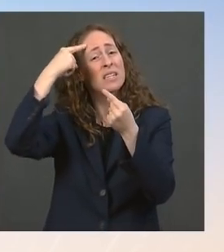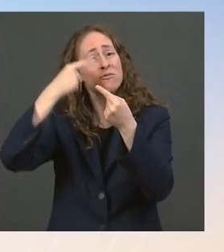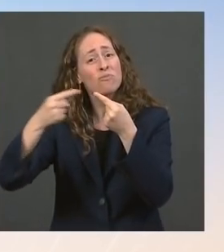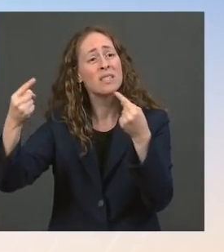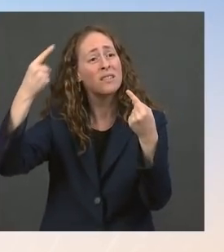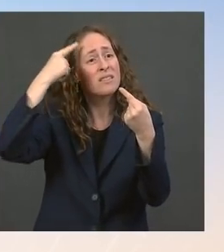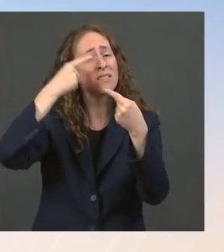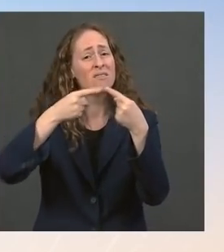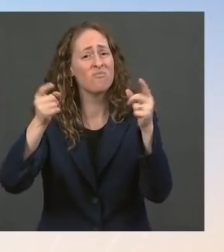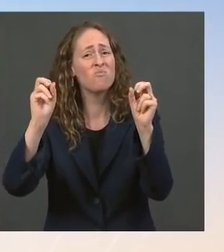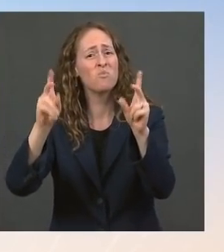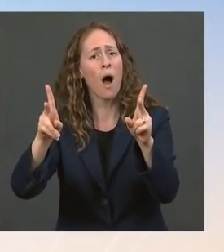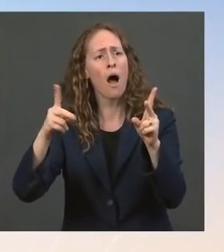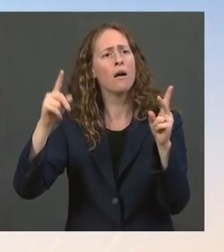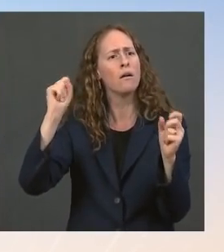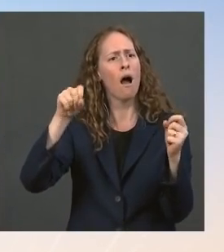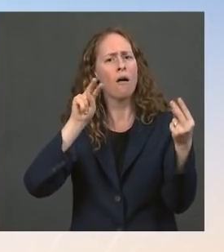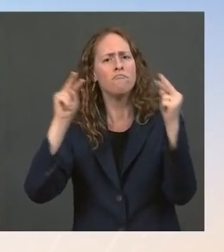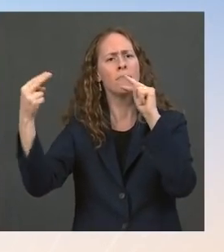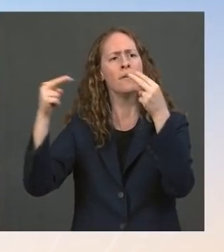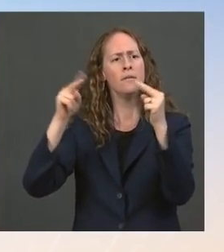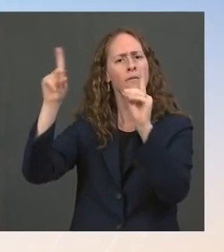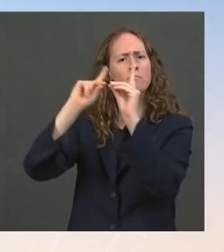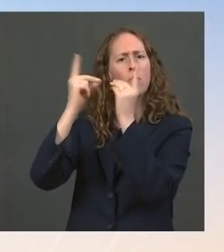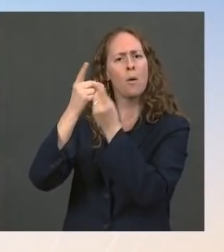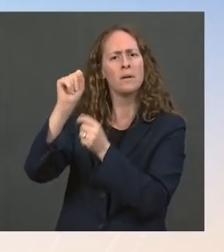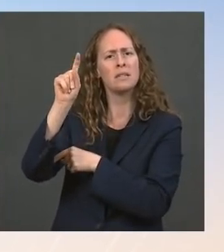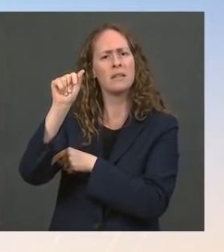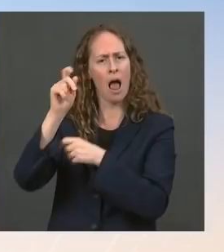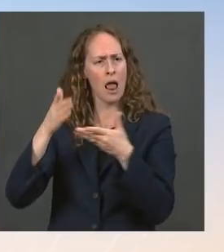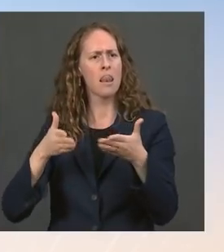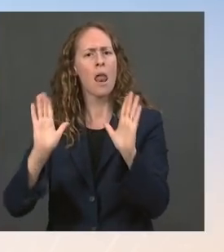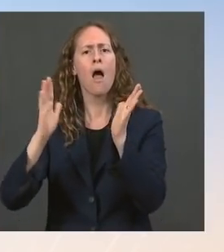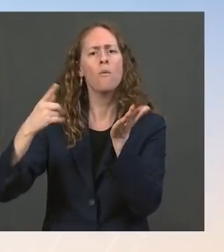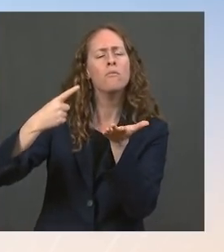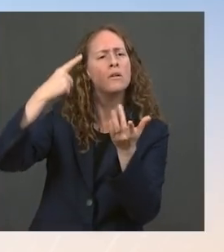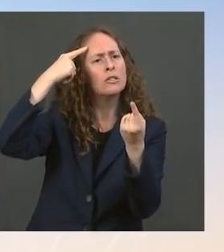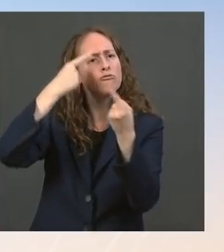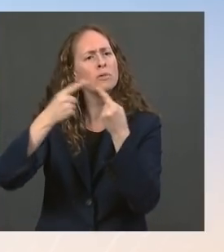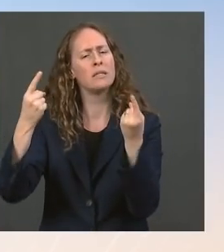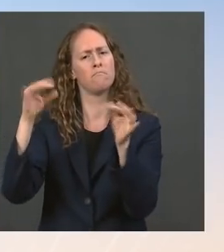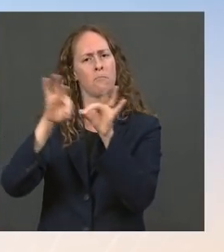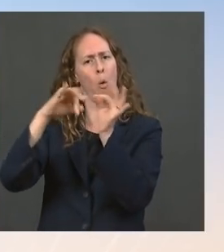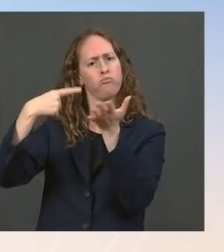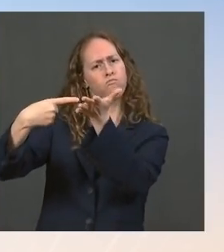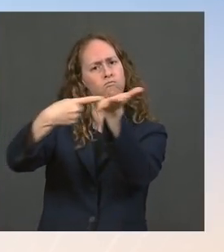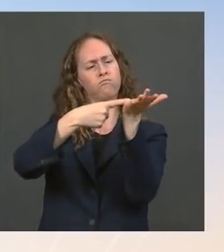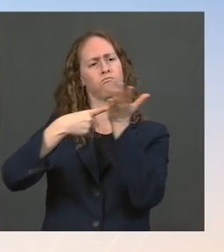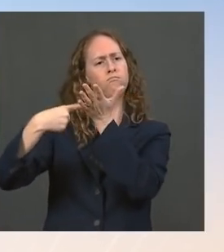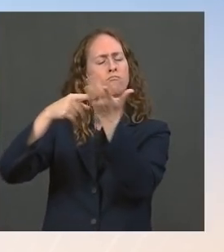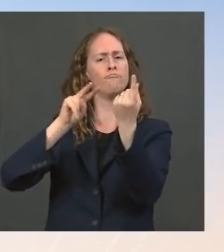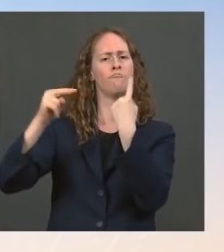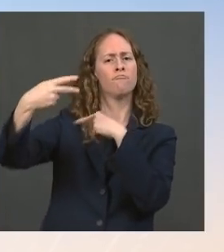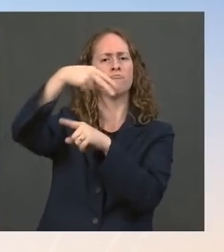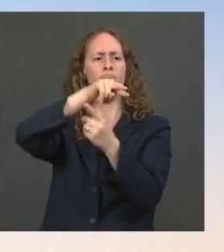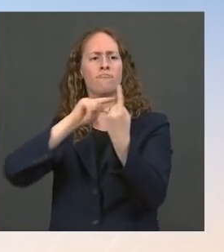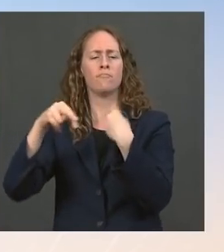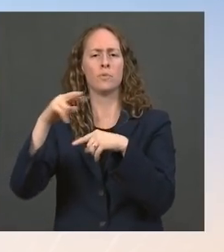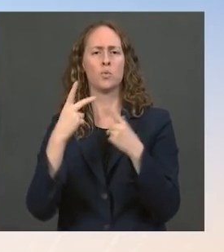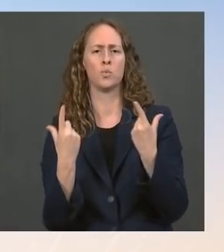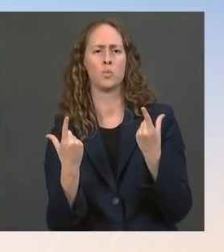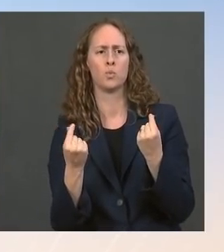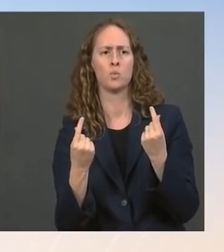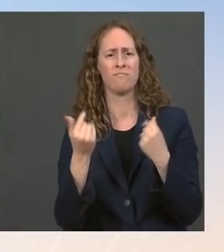that. That's certainly a part of having discussions and having robust discussions about the best path forward for difficult